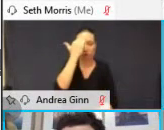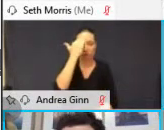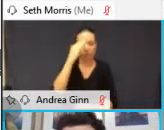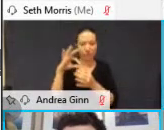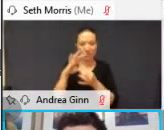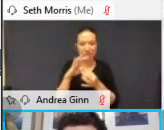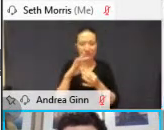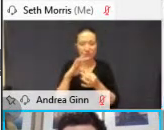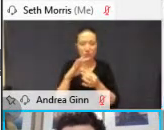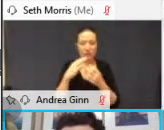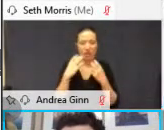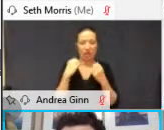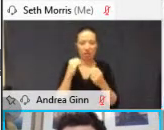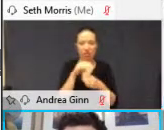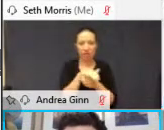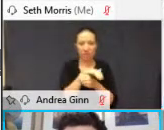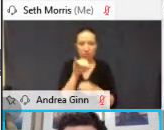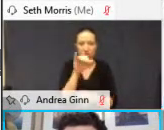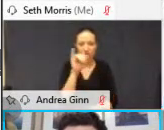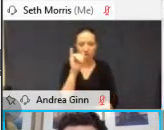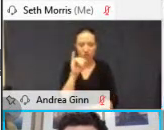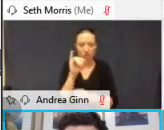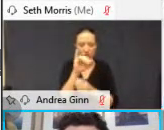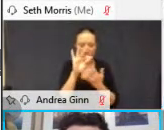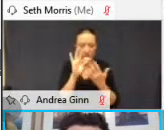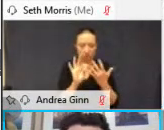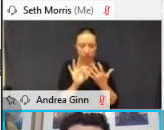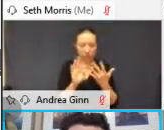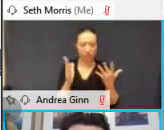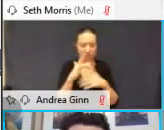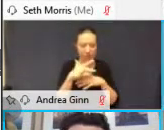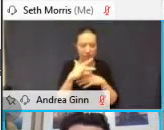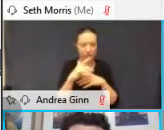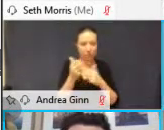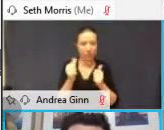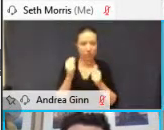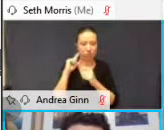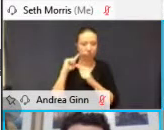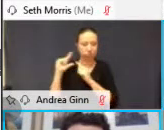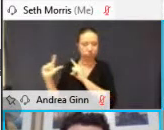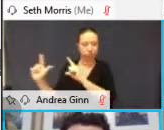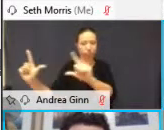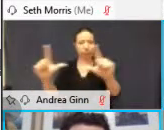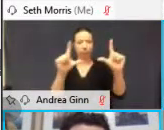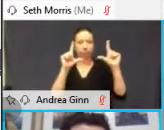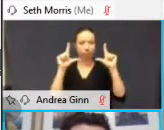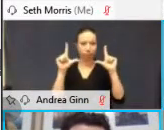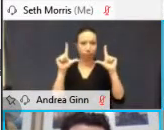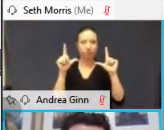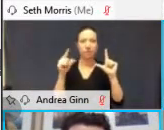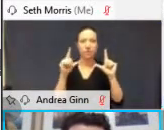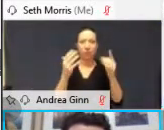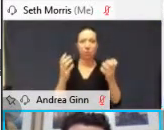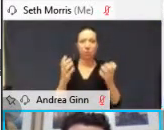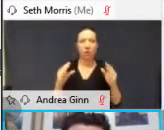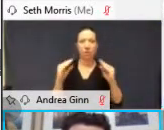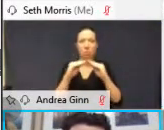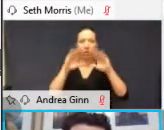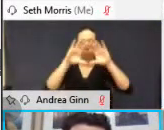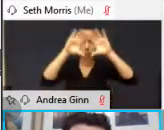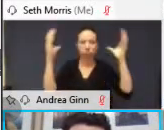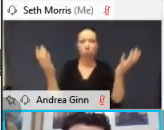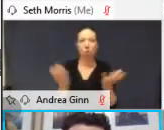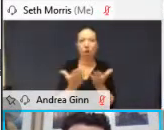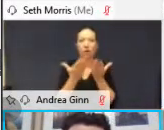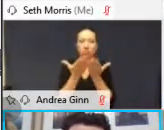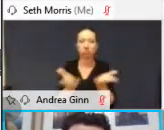coverage options are available in New Mexico. And so I just wanted to give you a high-level overview of all of